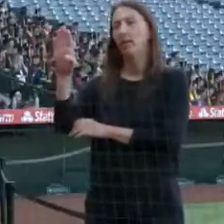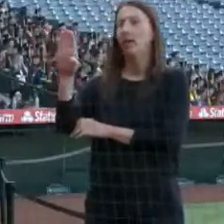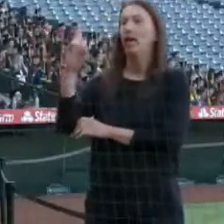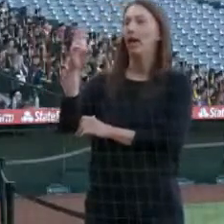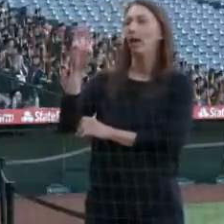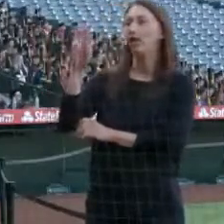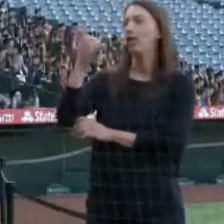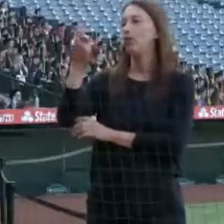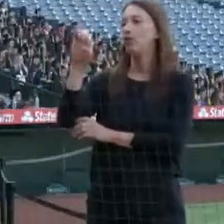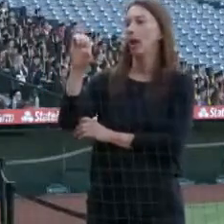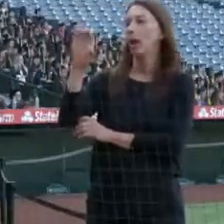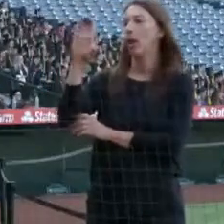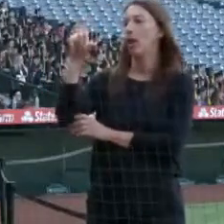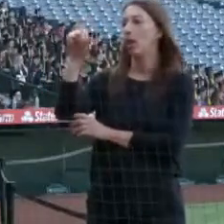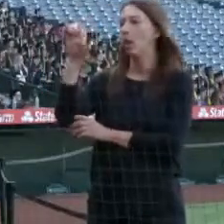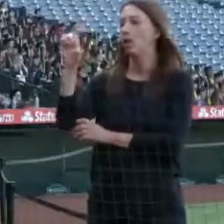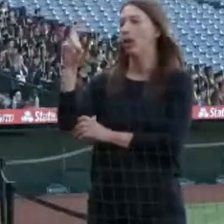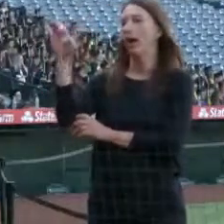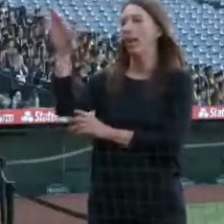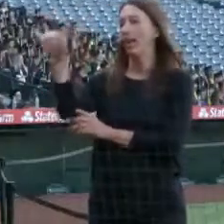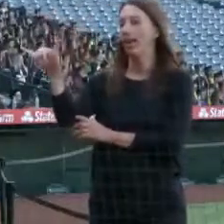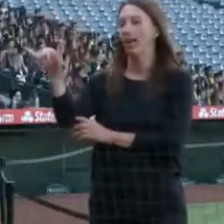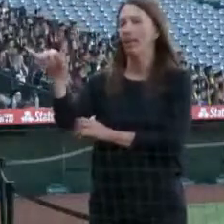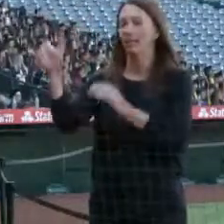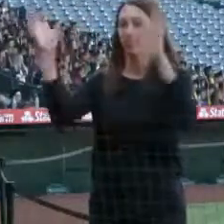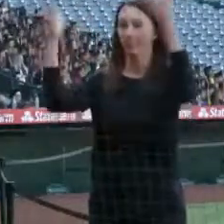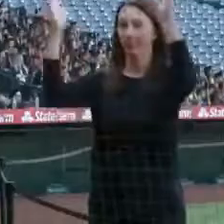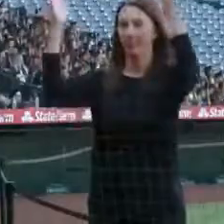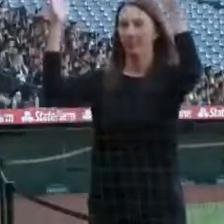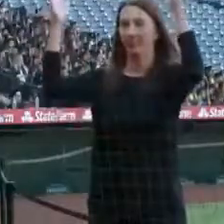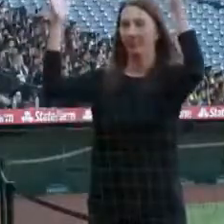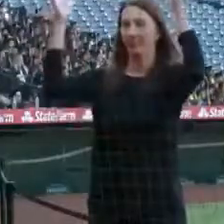Dr. Jane Close Conley.